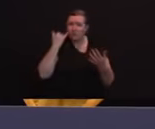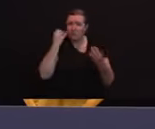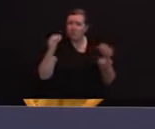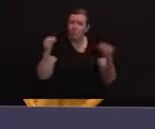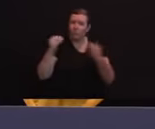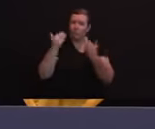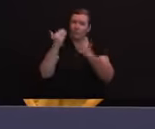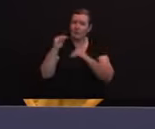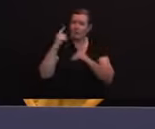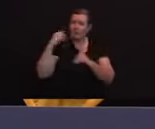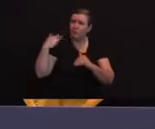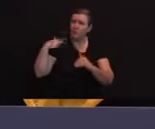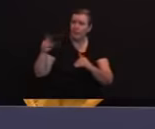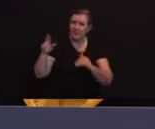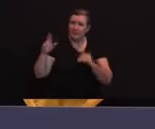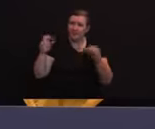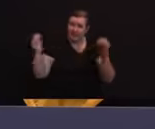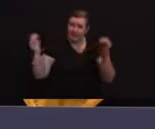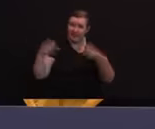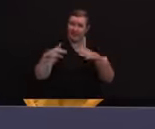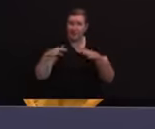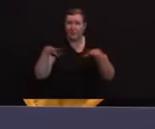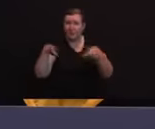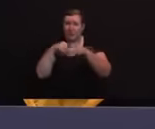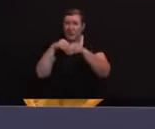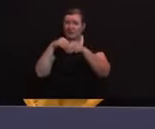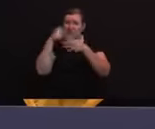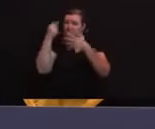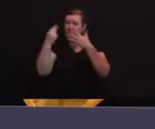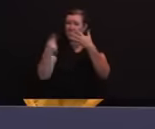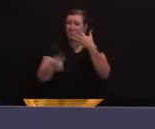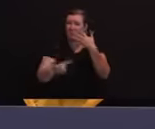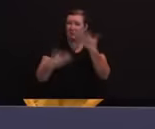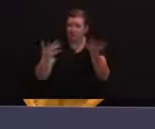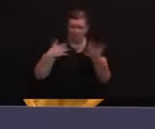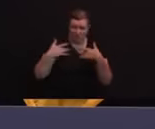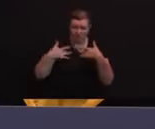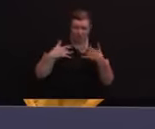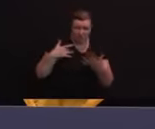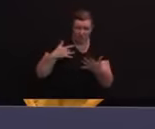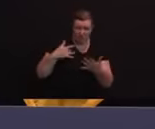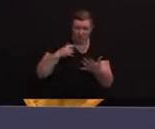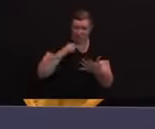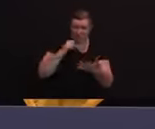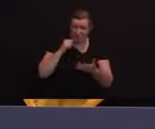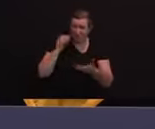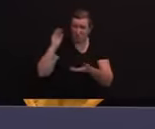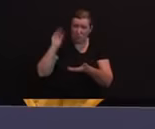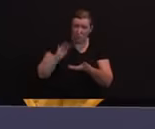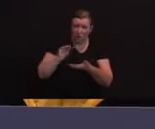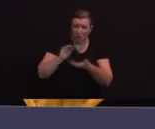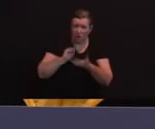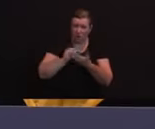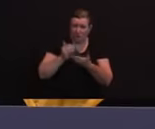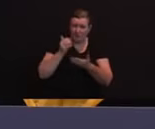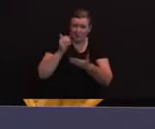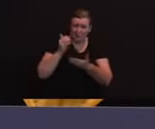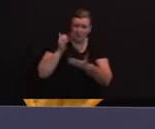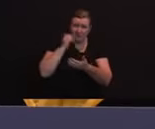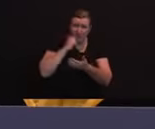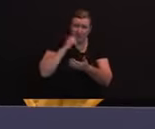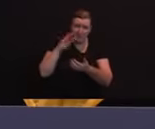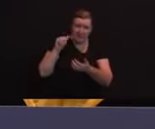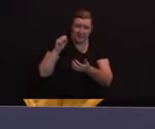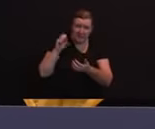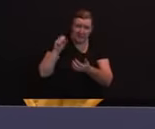all of these exceptions, is there a concern that we're really not going to lower the number of daily cases and they may actually still continue